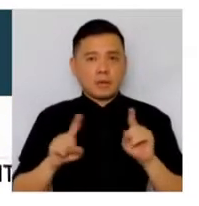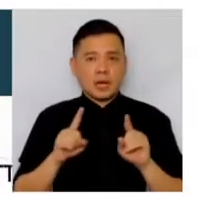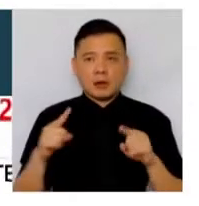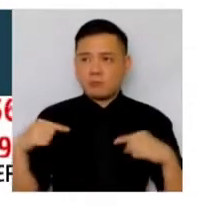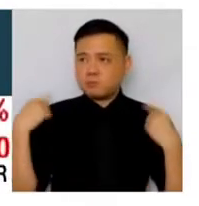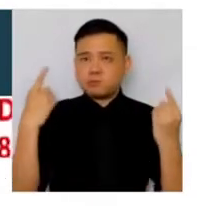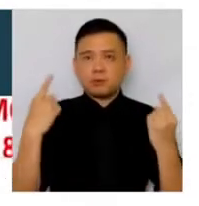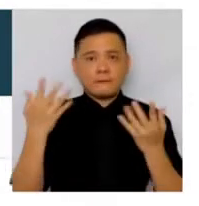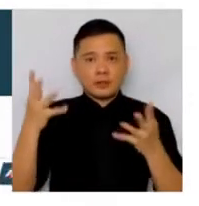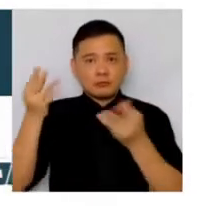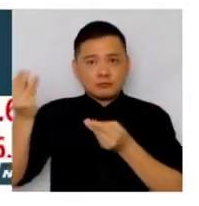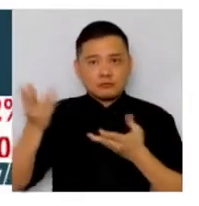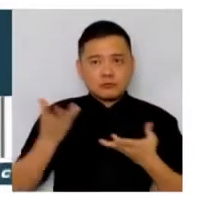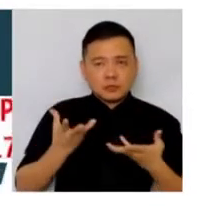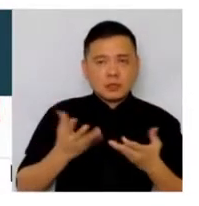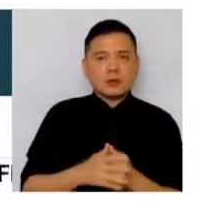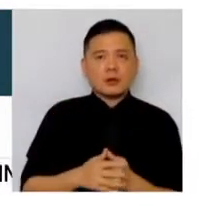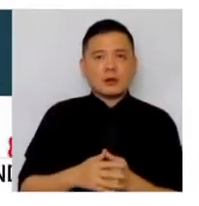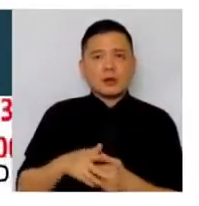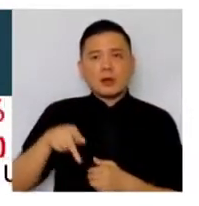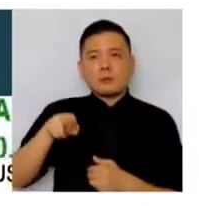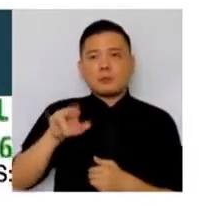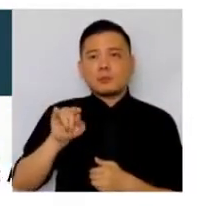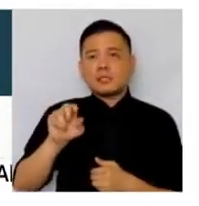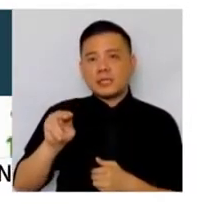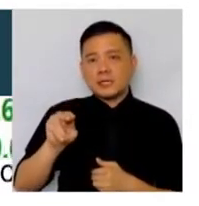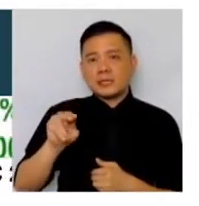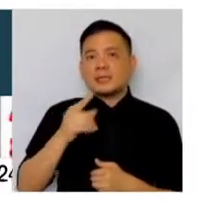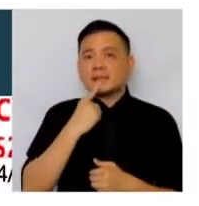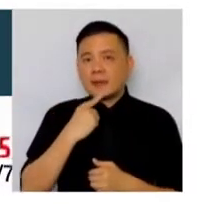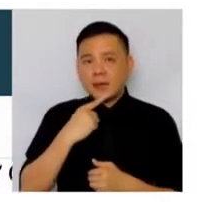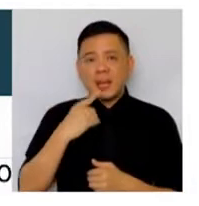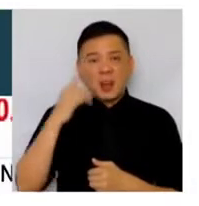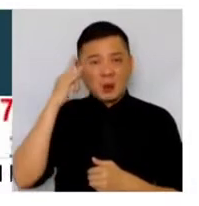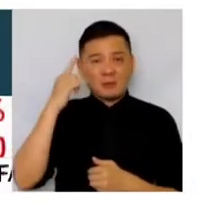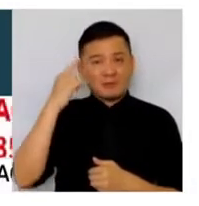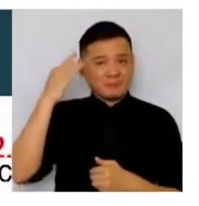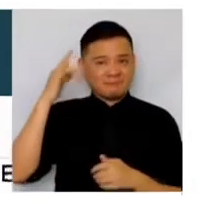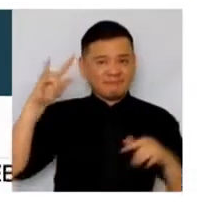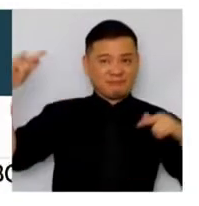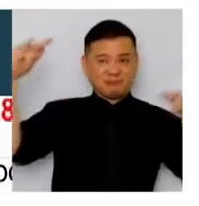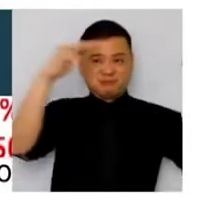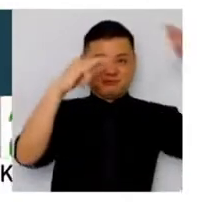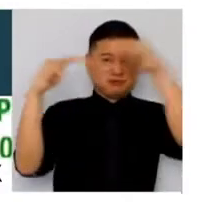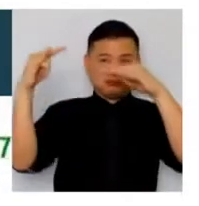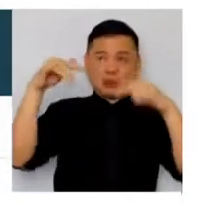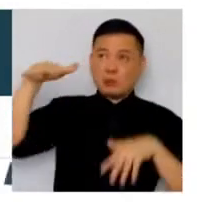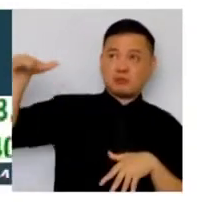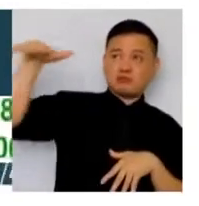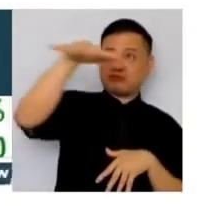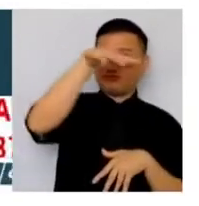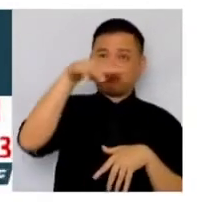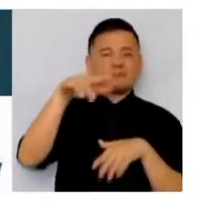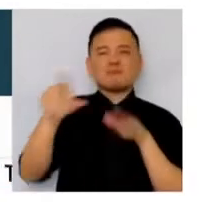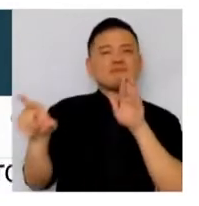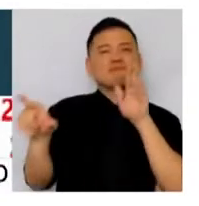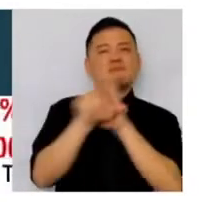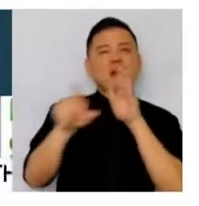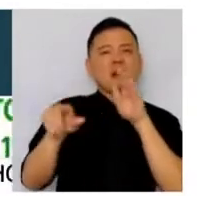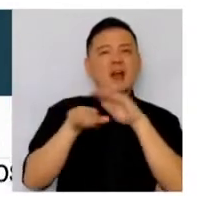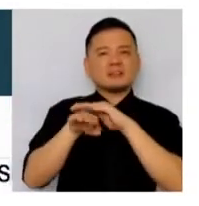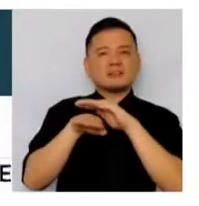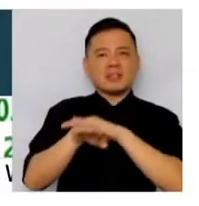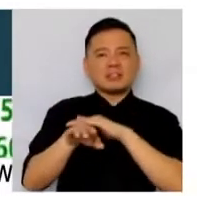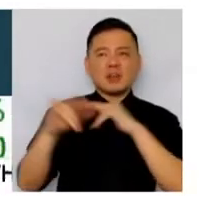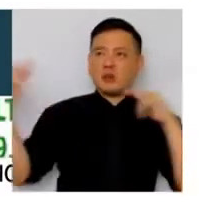that Putin had ordered that the airspace between the Ukraine and Russia will be off limits. So, you know, the